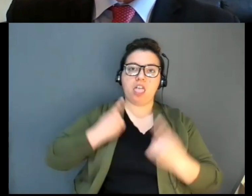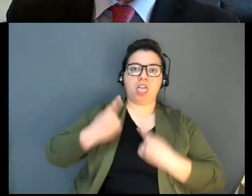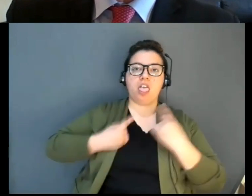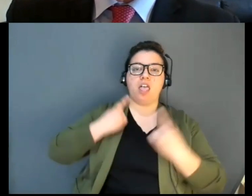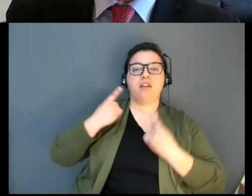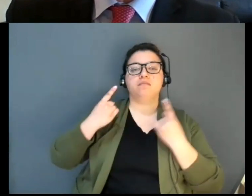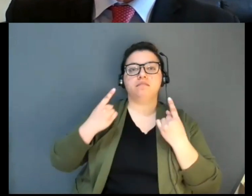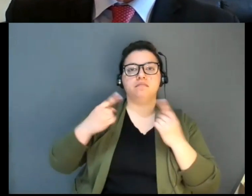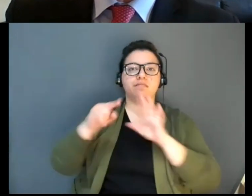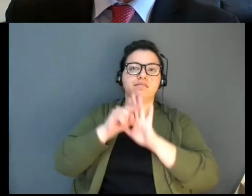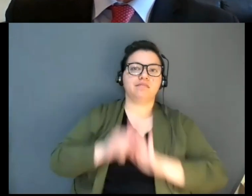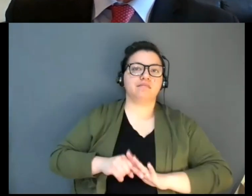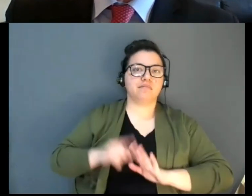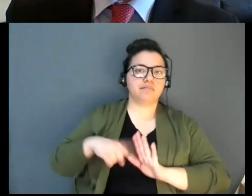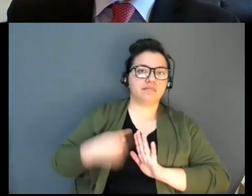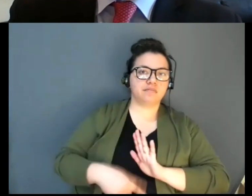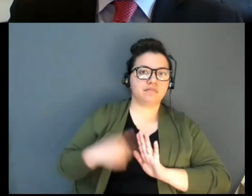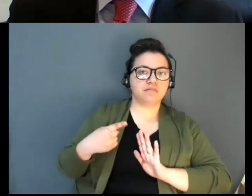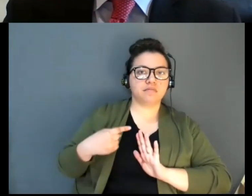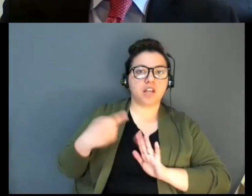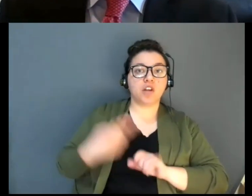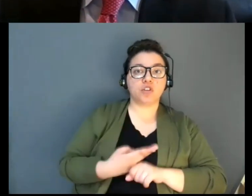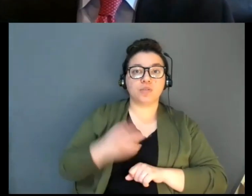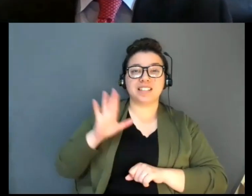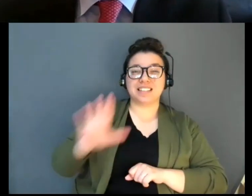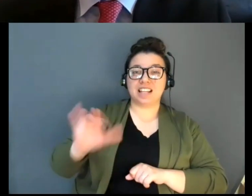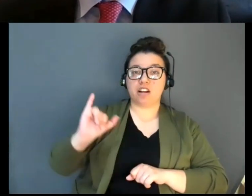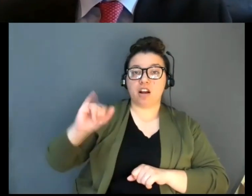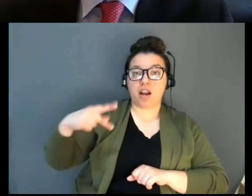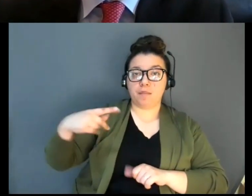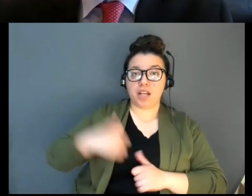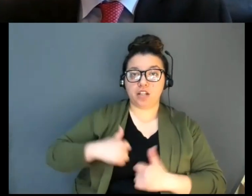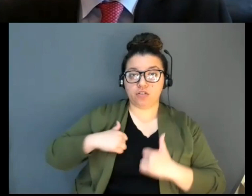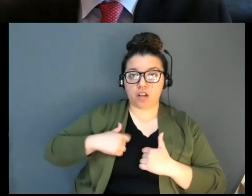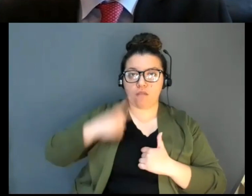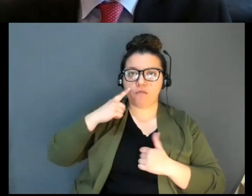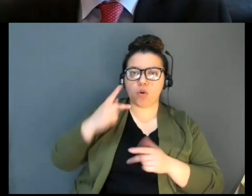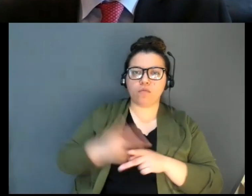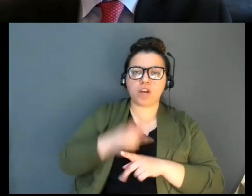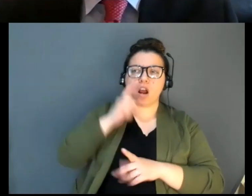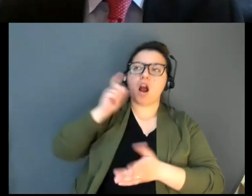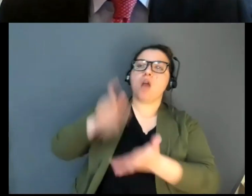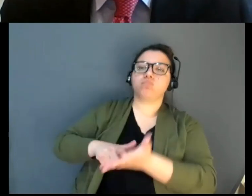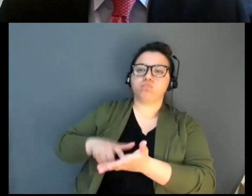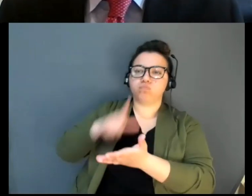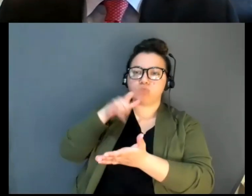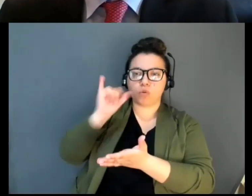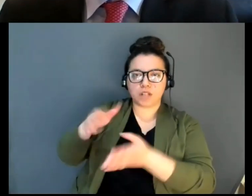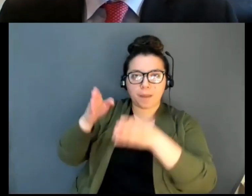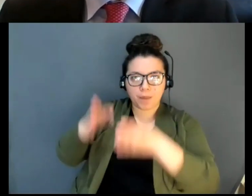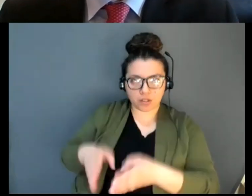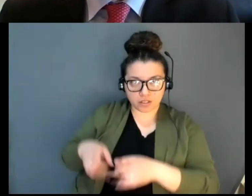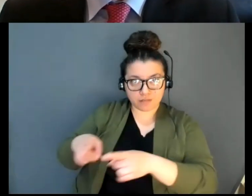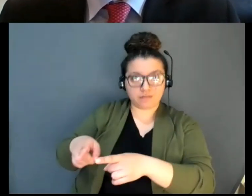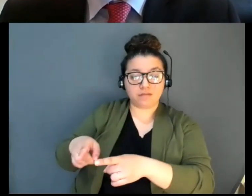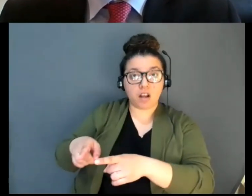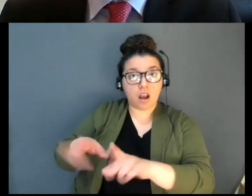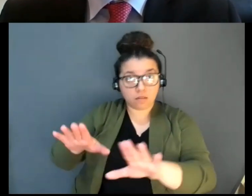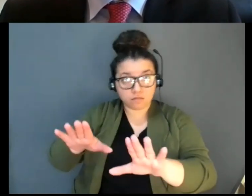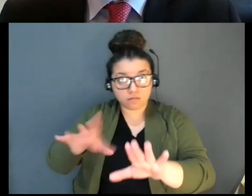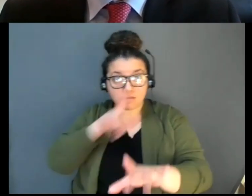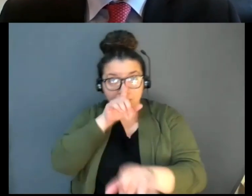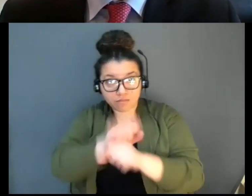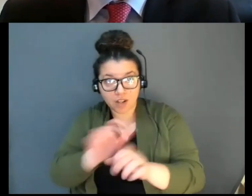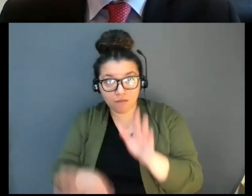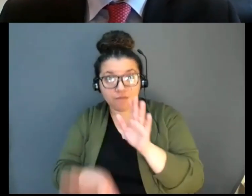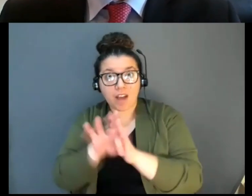out using their IP address to find out who actually those people are. Well, doing that, we actually found out who those people